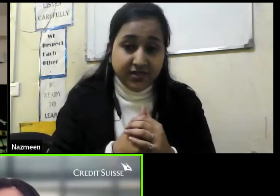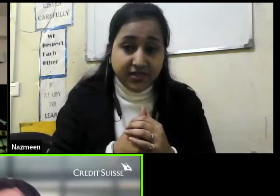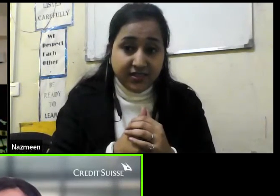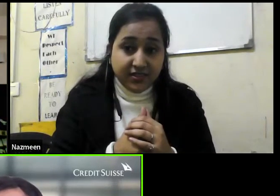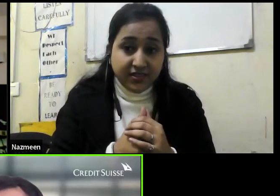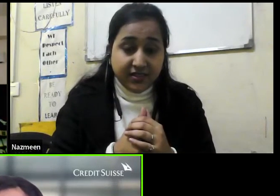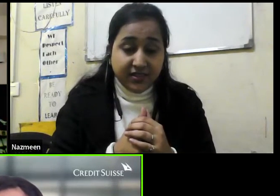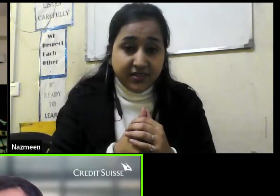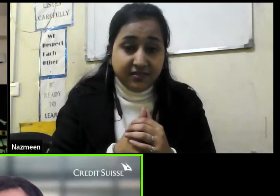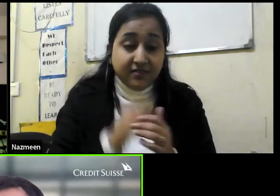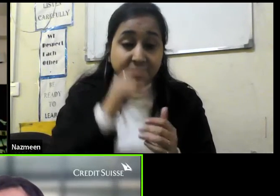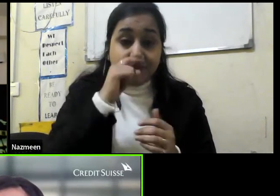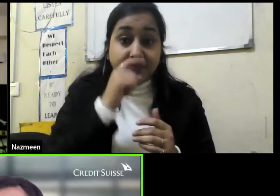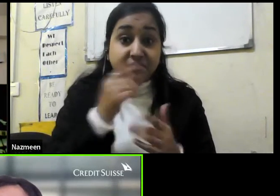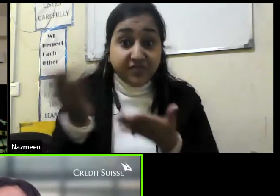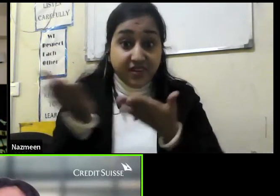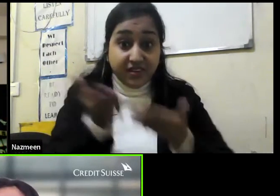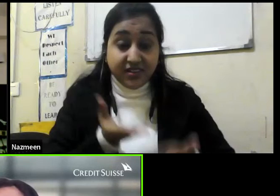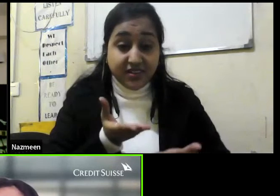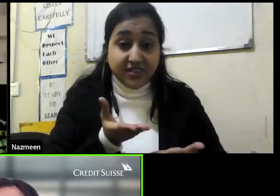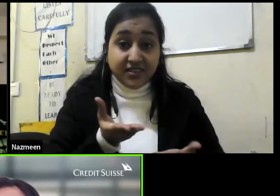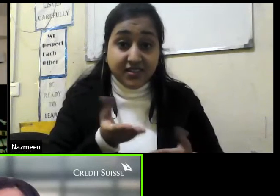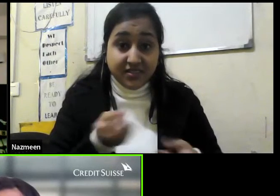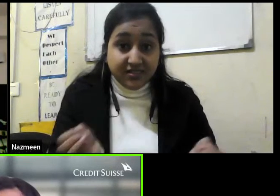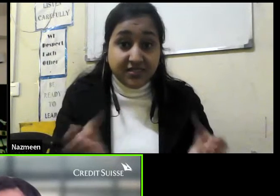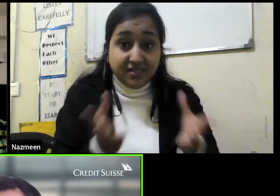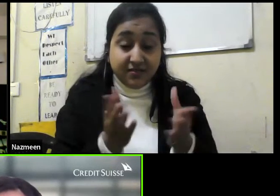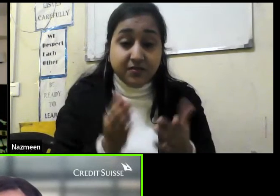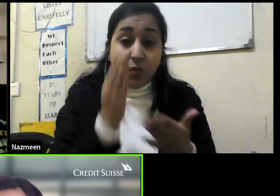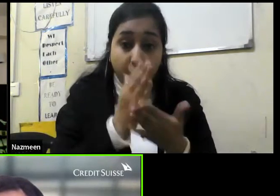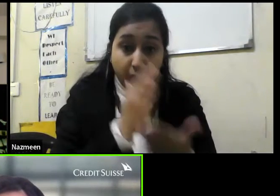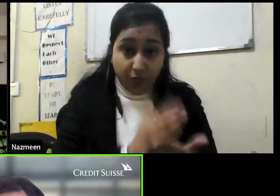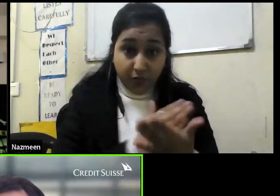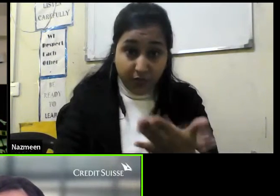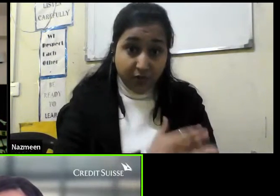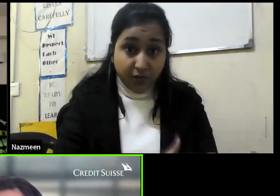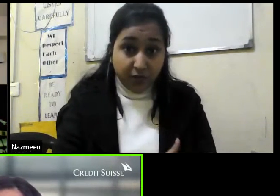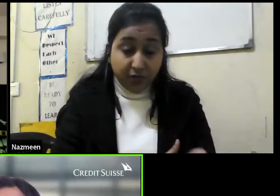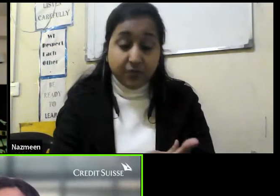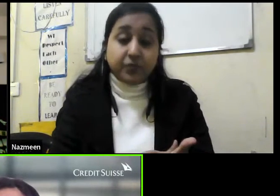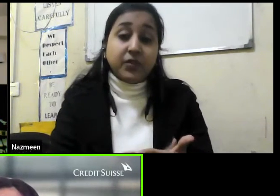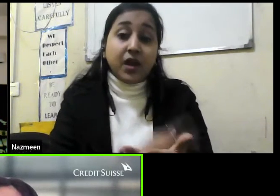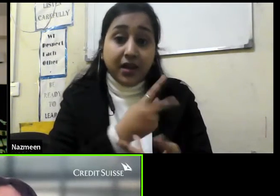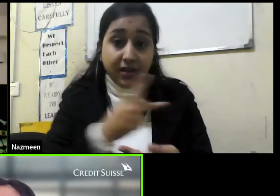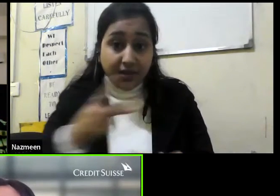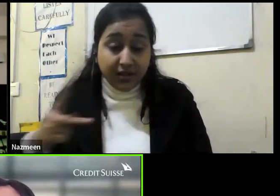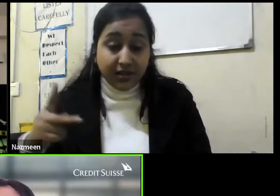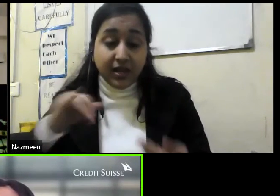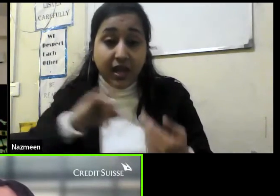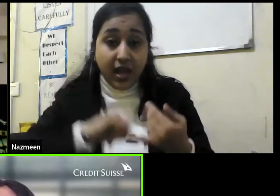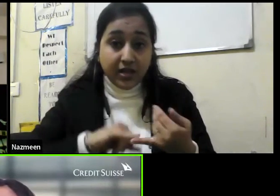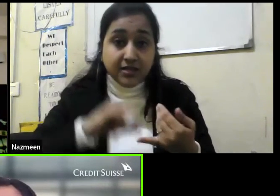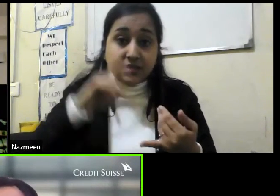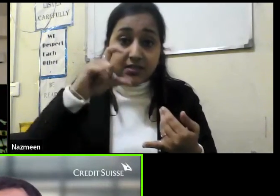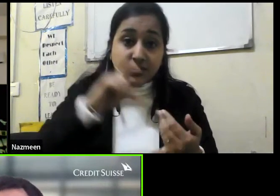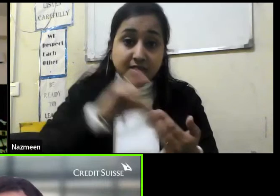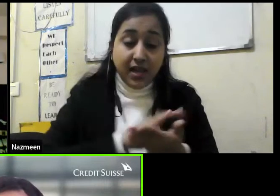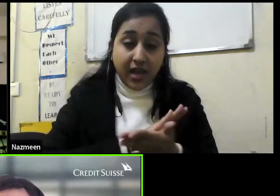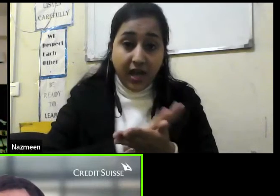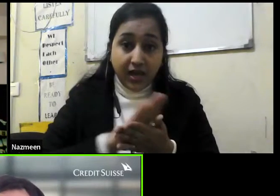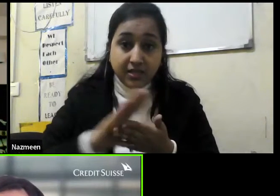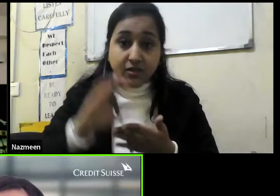kind of very pleased to start off with programs which are towards scholarships, which includes